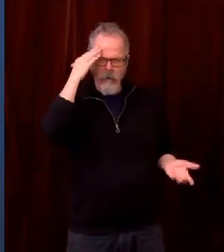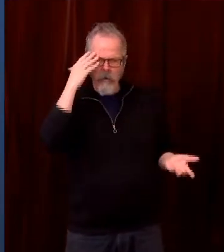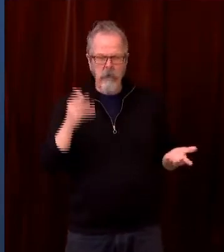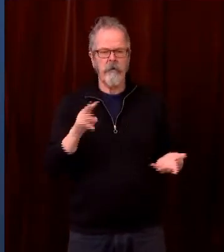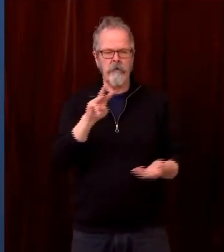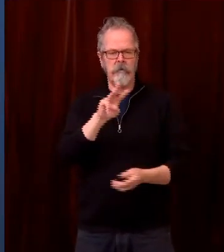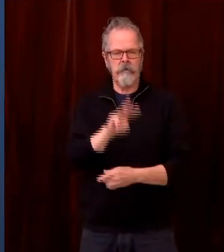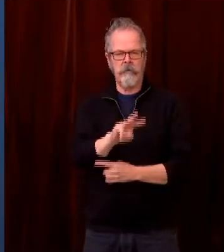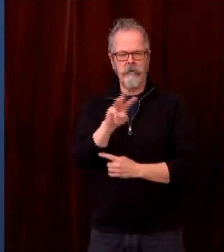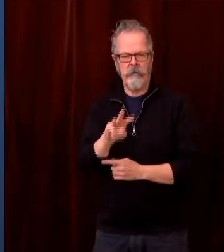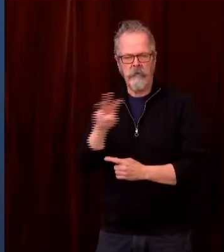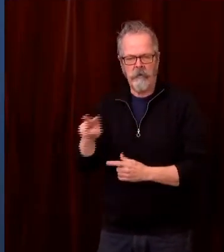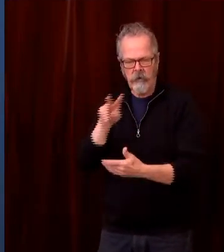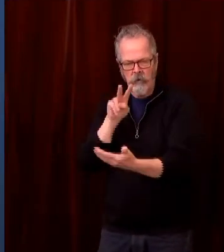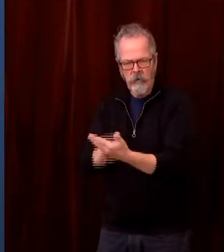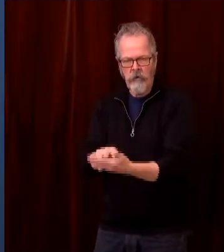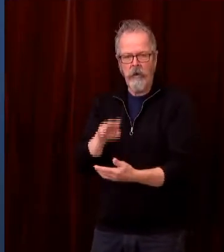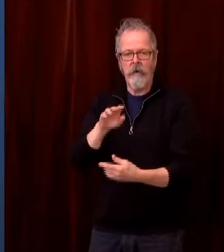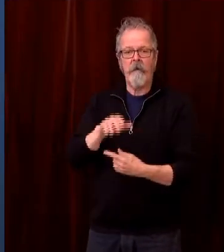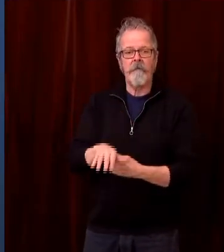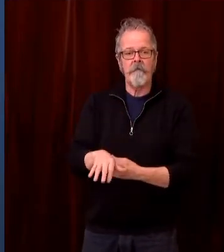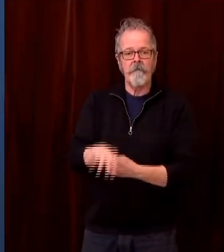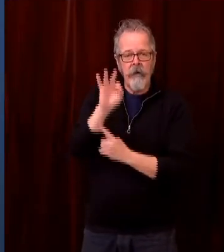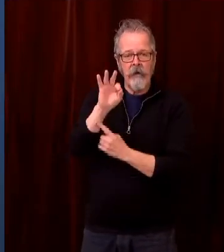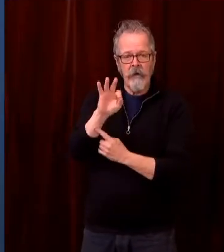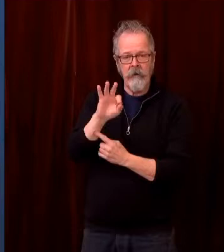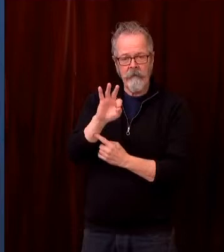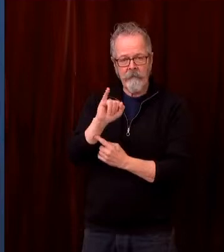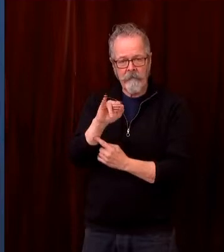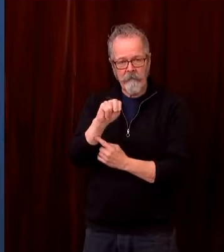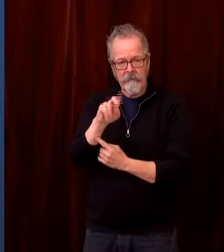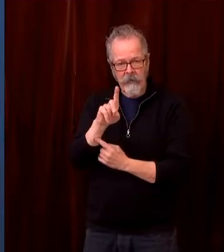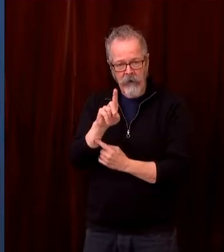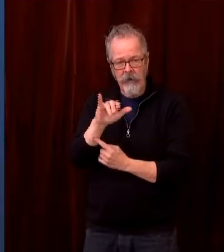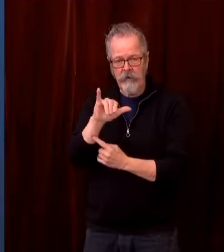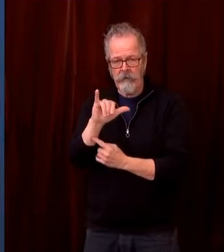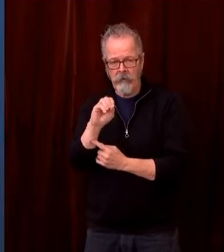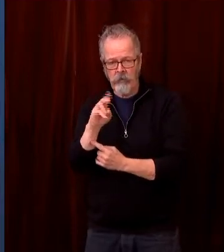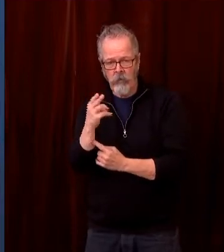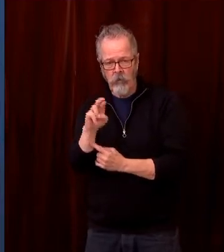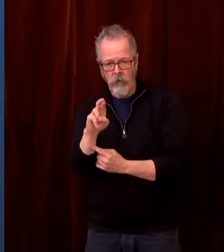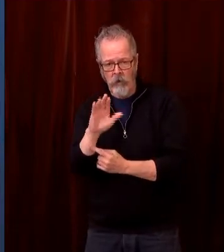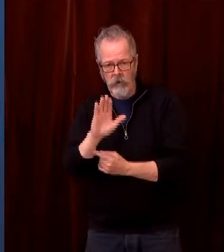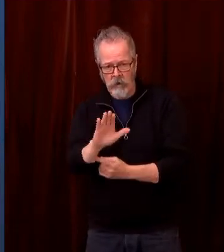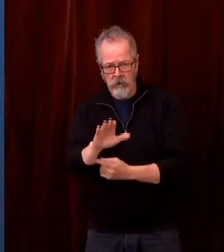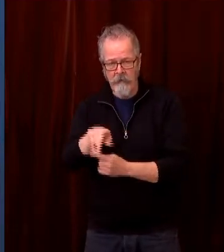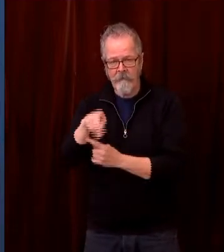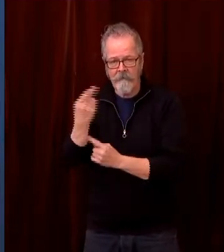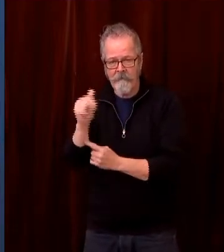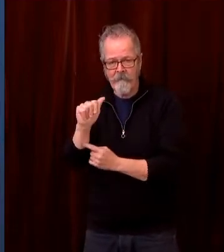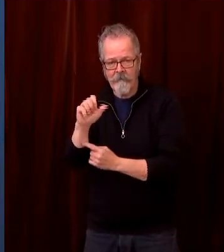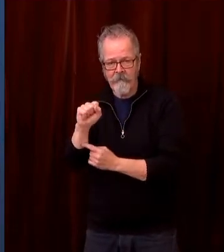findyourphasewa.org, or at the Department of Health's website, it's doh.wa.gov,